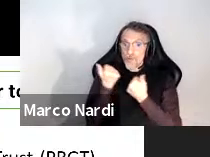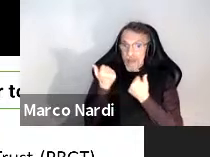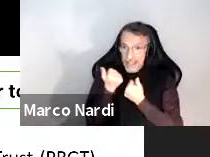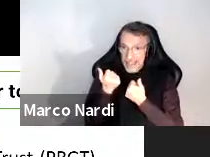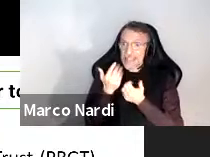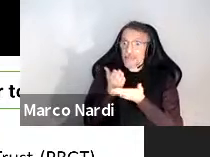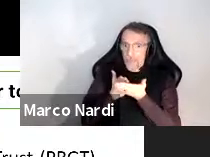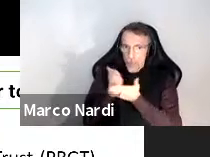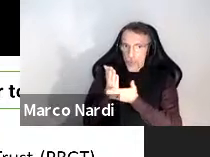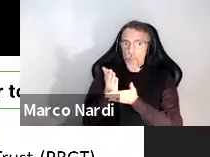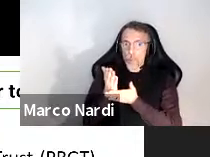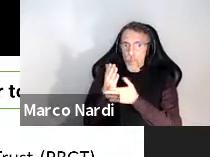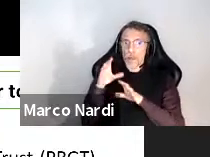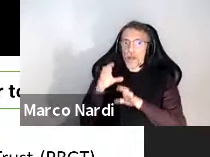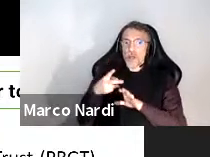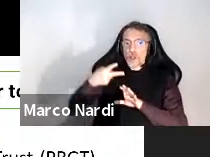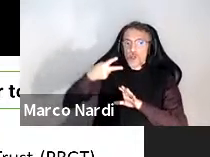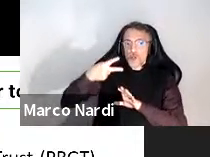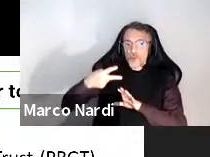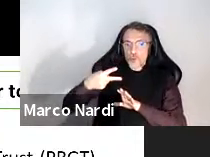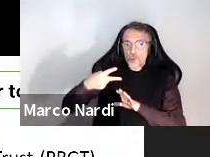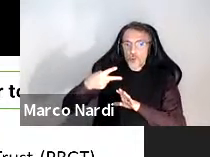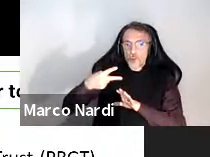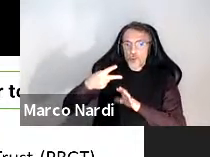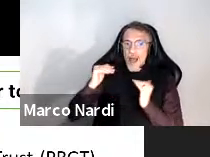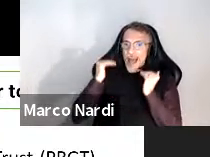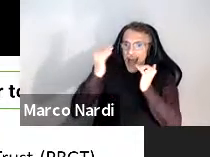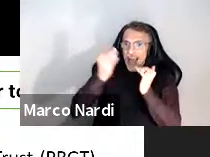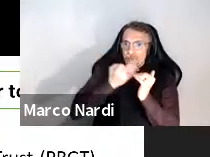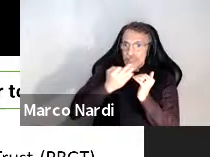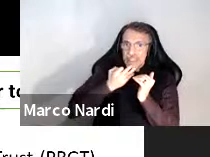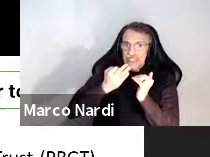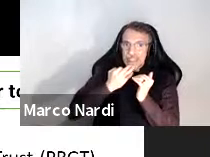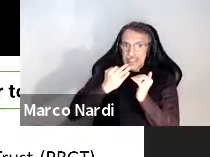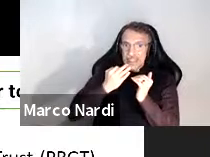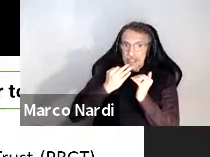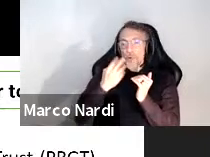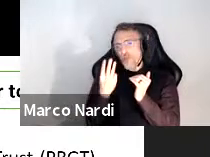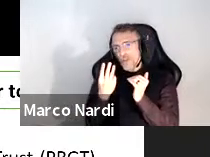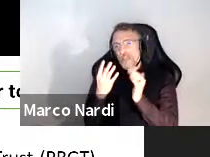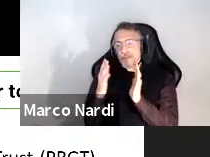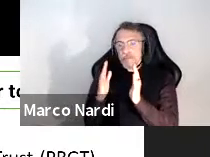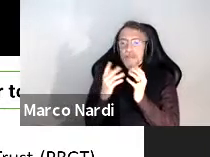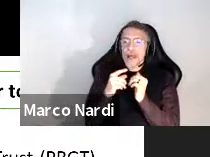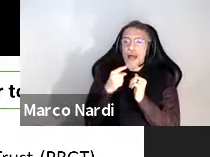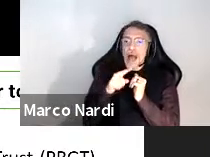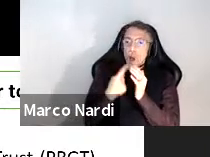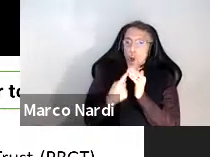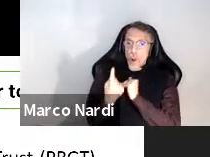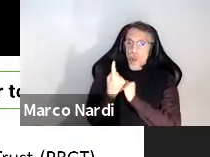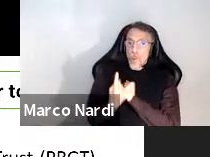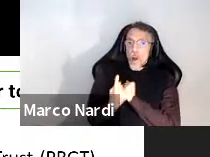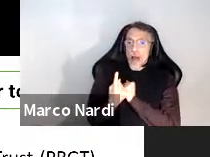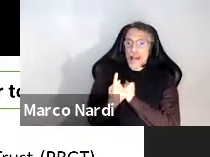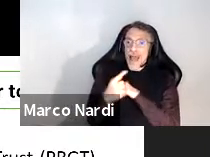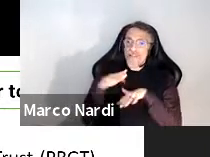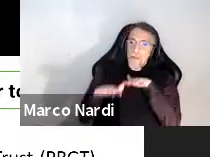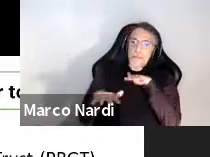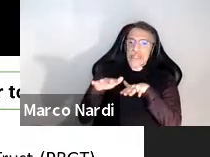distress, two were already at high risk of debt distress, or three, and then only one at a